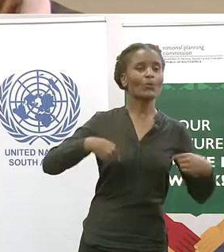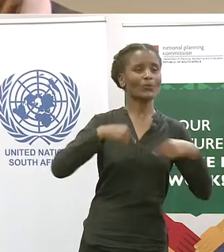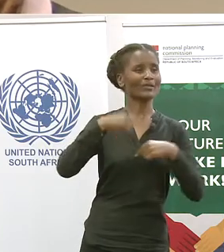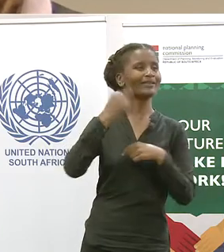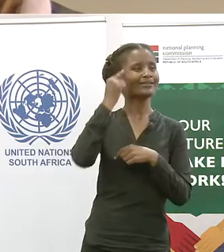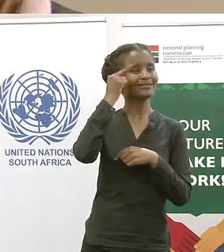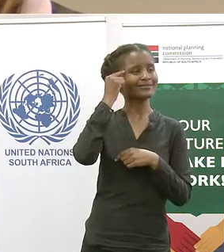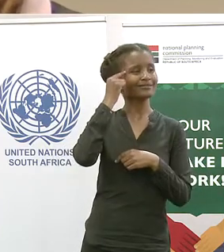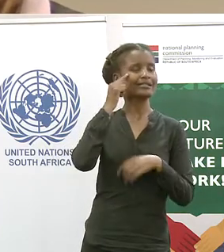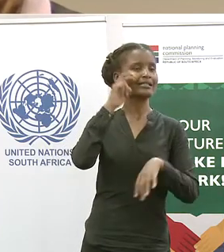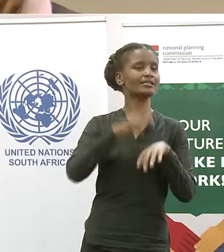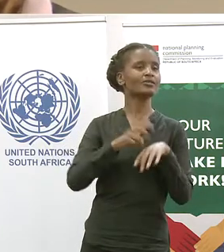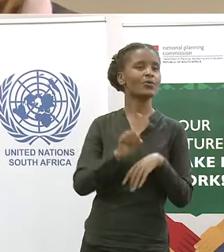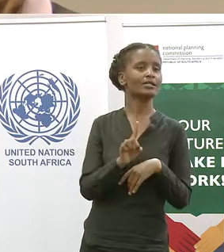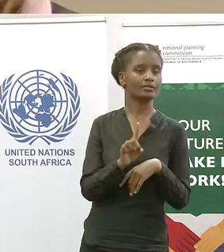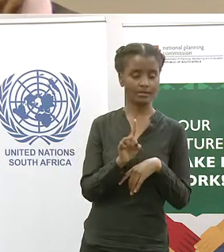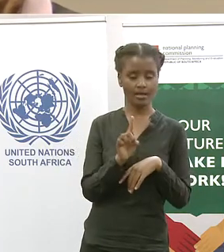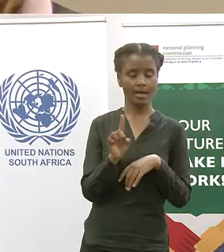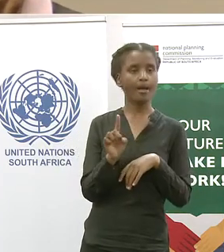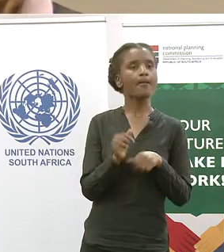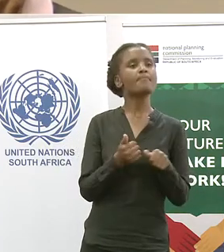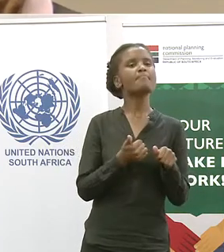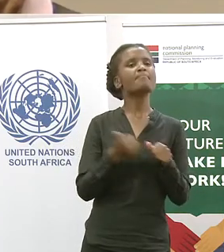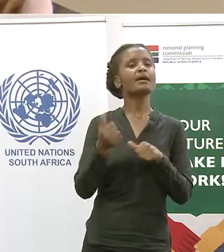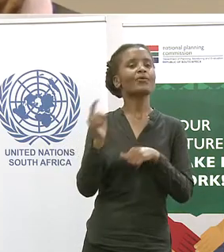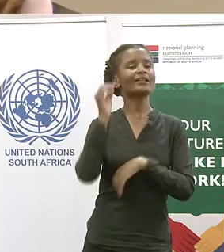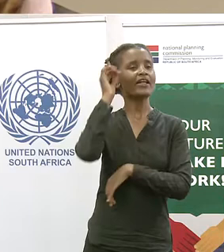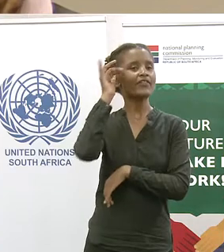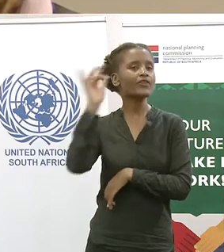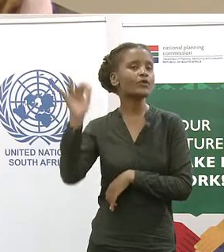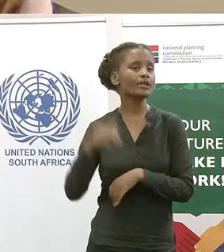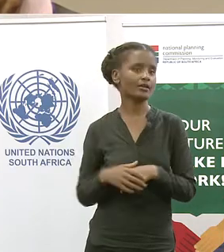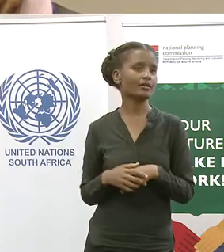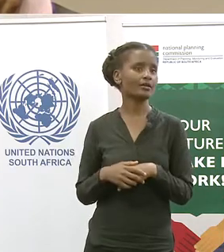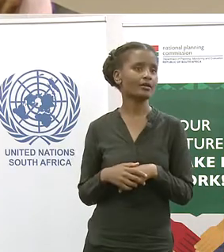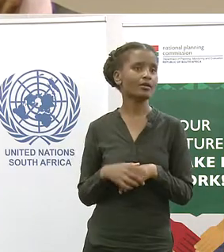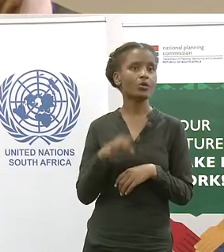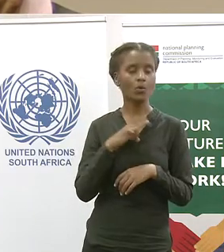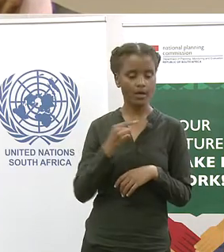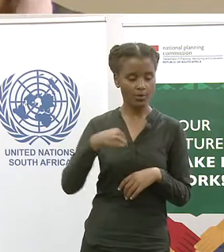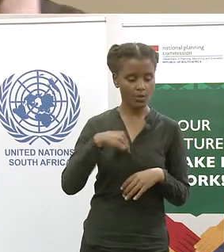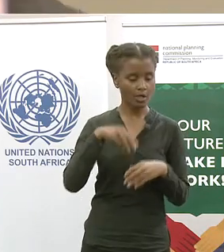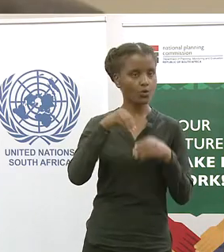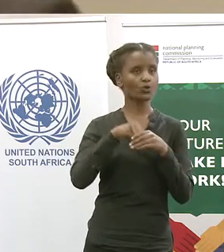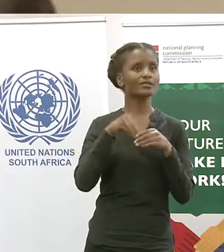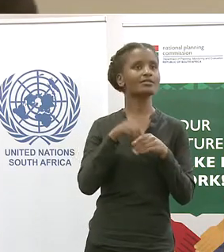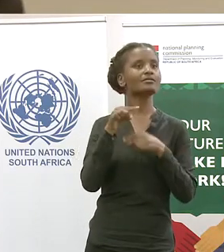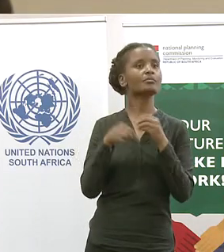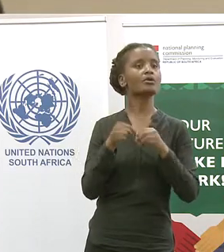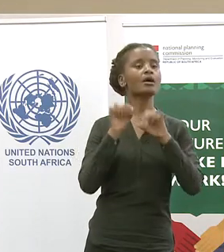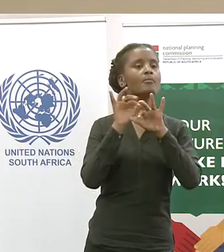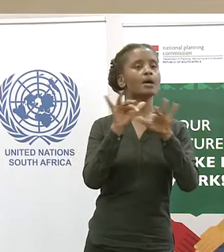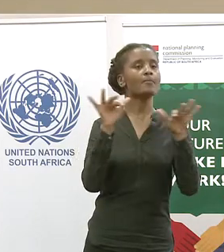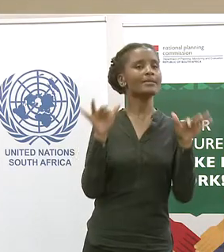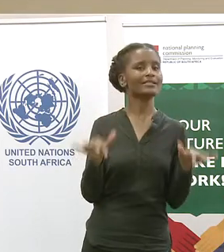theory, because I think the way that we've been theorizing about disability in the context of public policy is fundamentally flawed